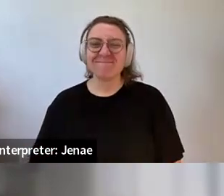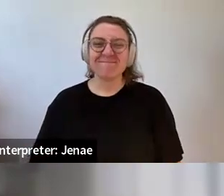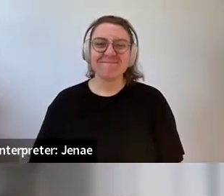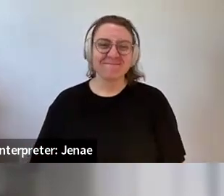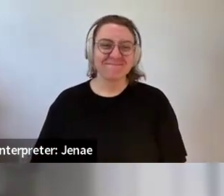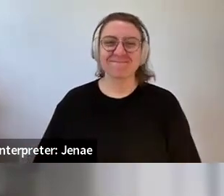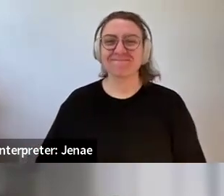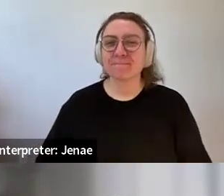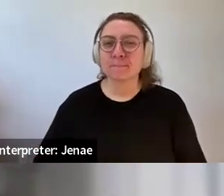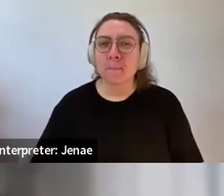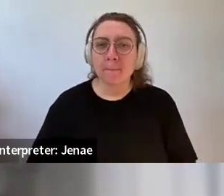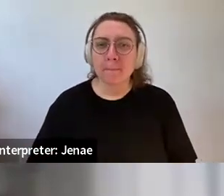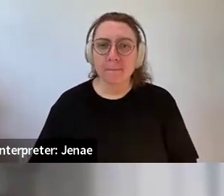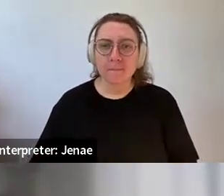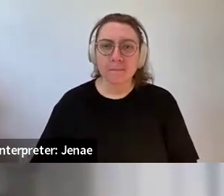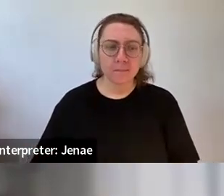All right.